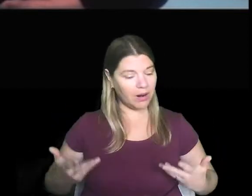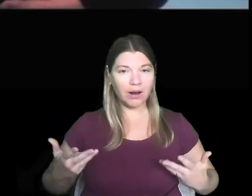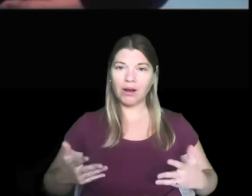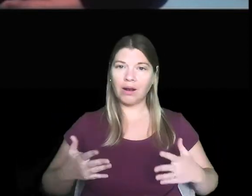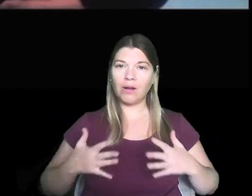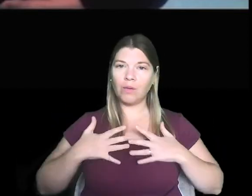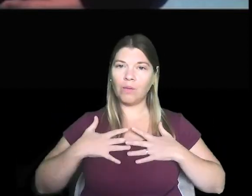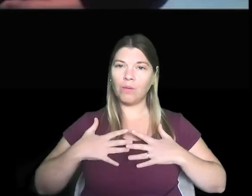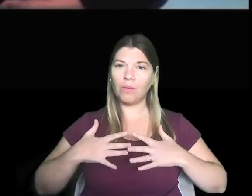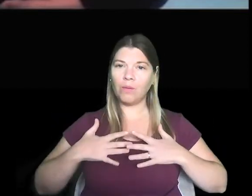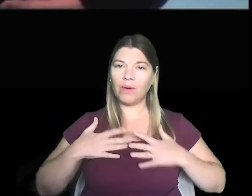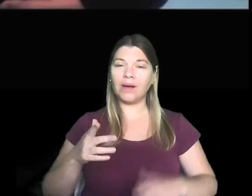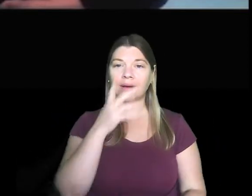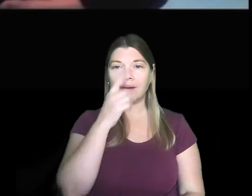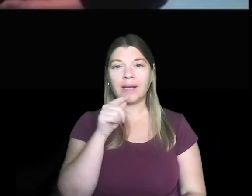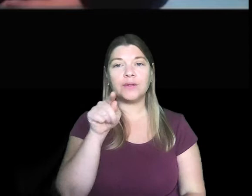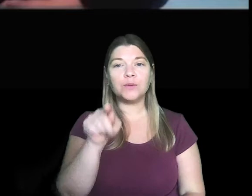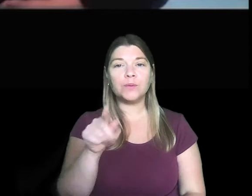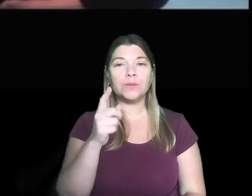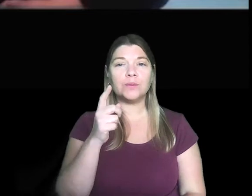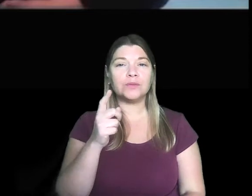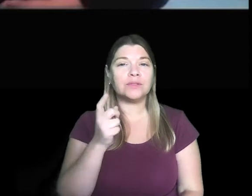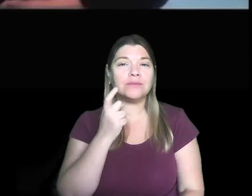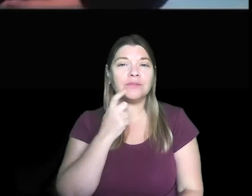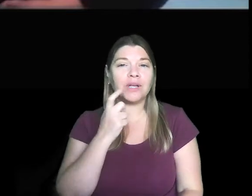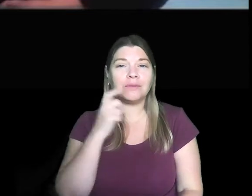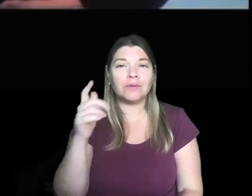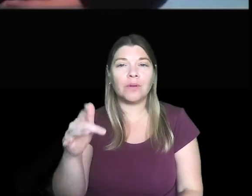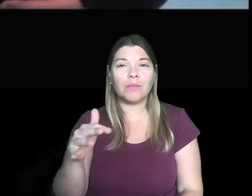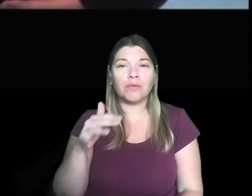Can you take a gentle breath in through your nose?